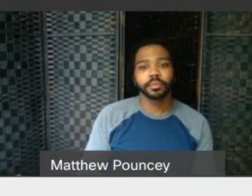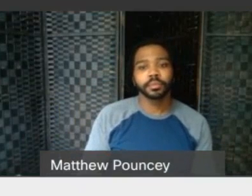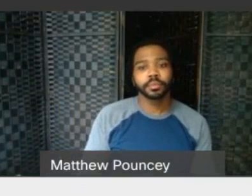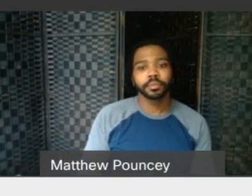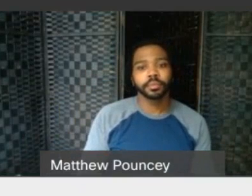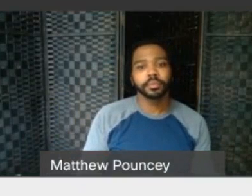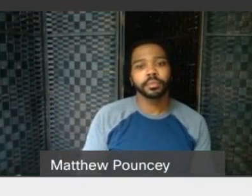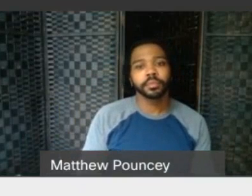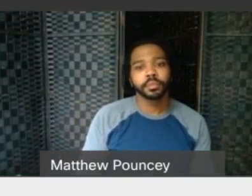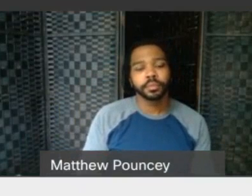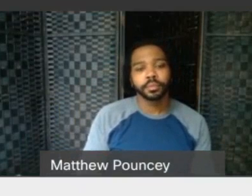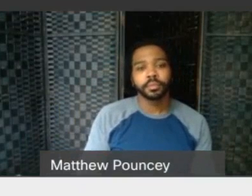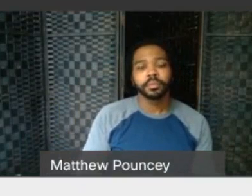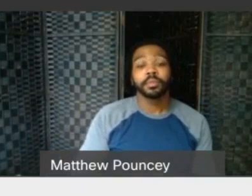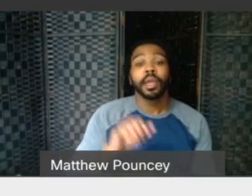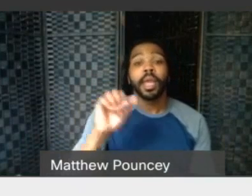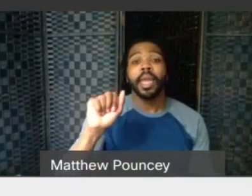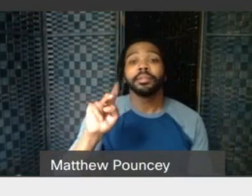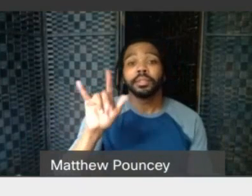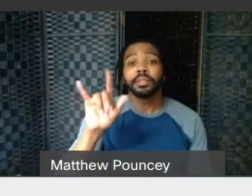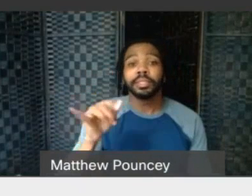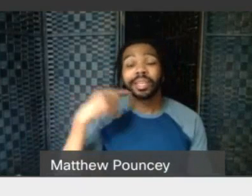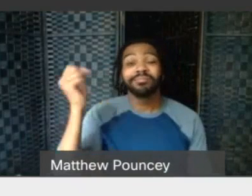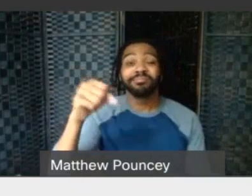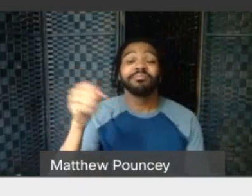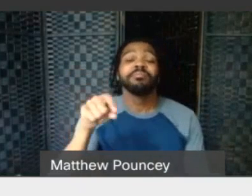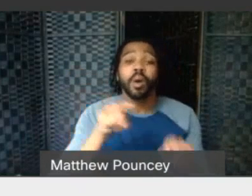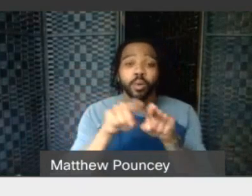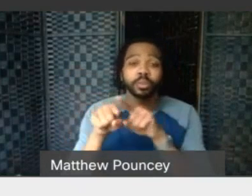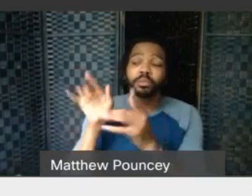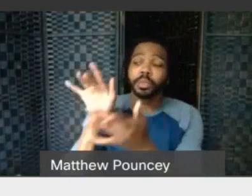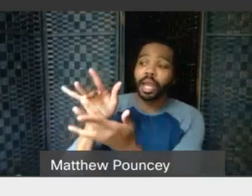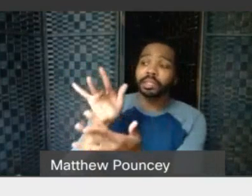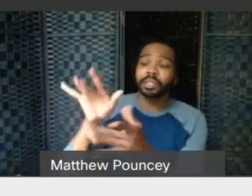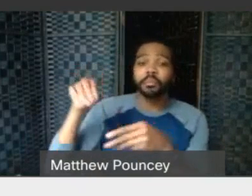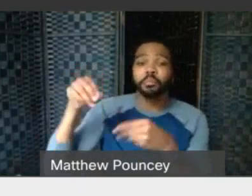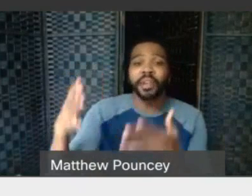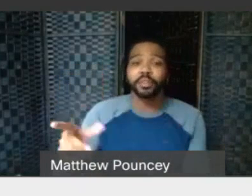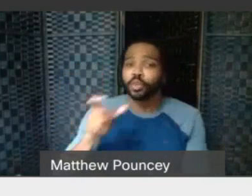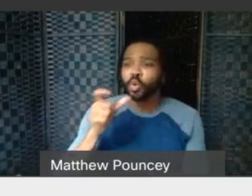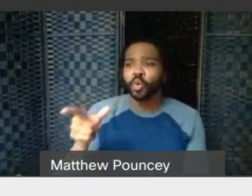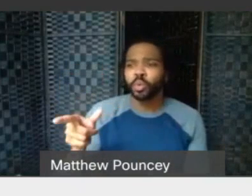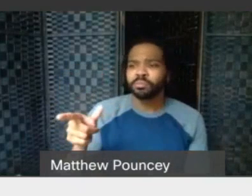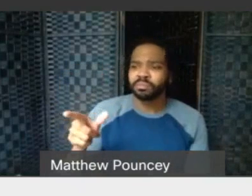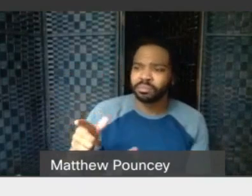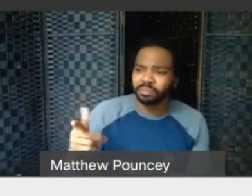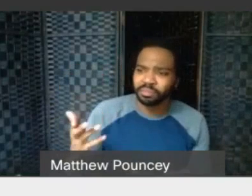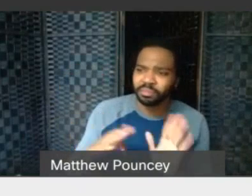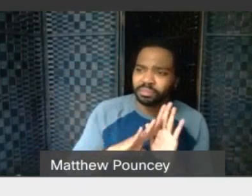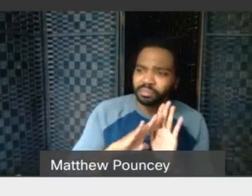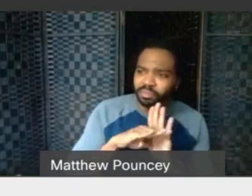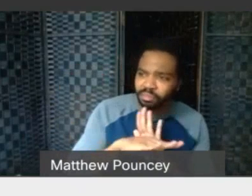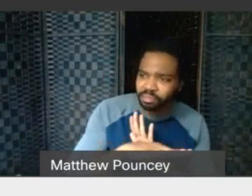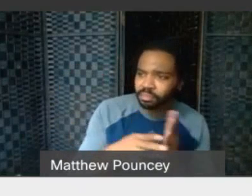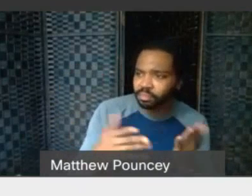Yeah, we've also been reaching out to the providers whose performance has been lower to talk with them